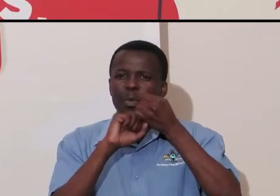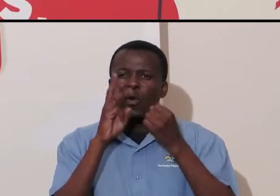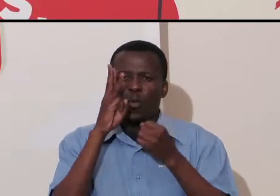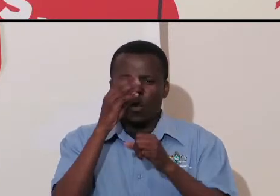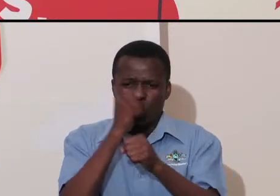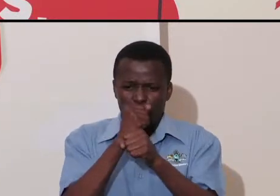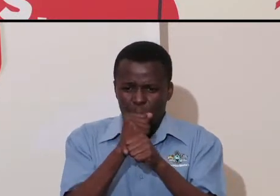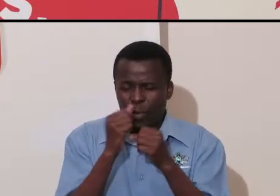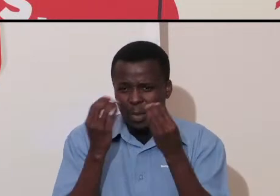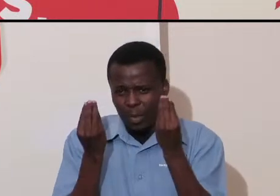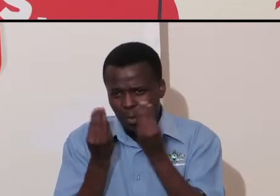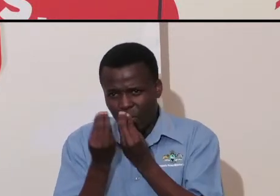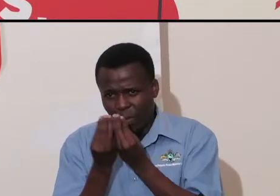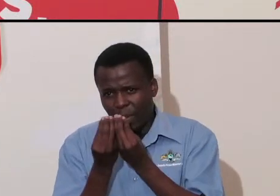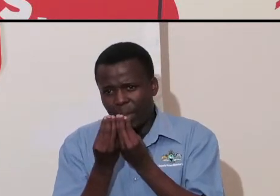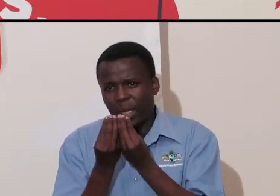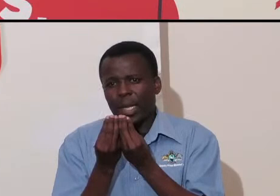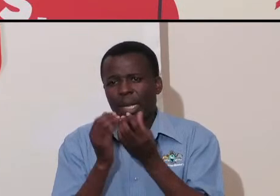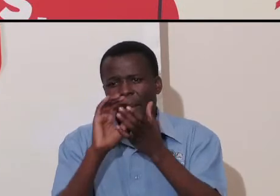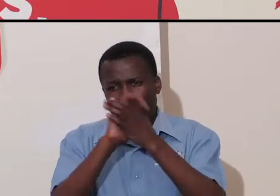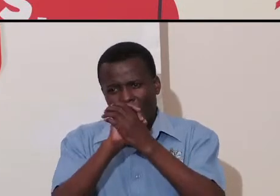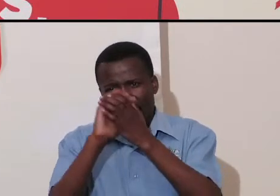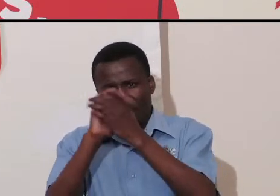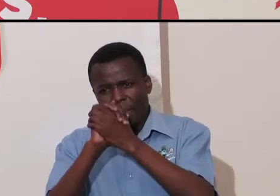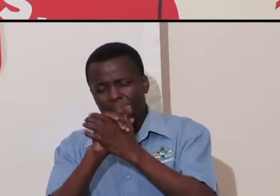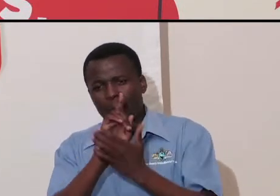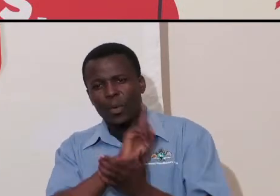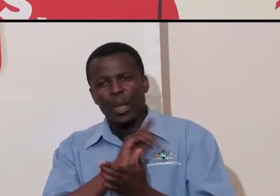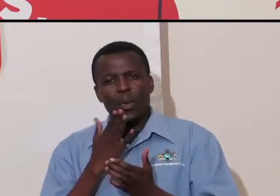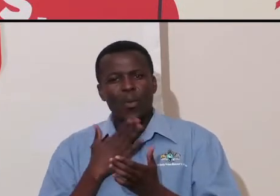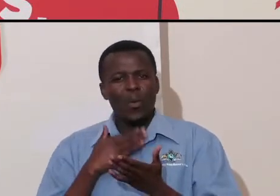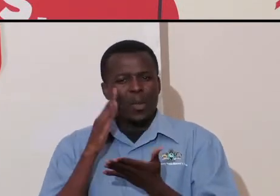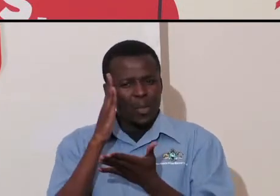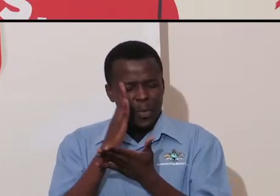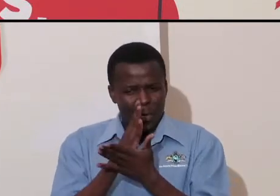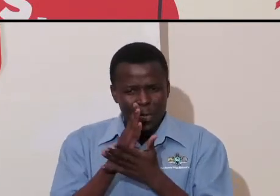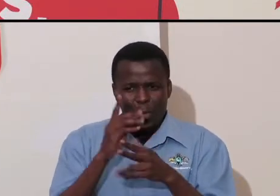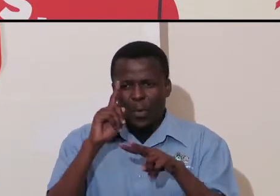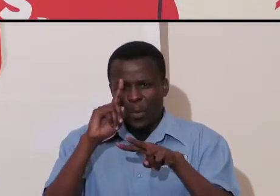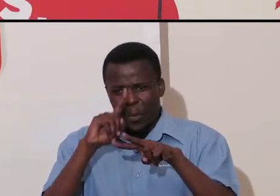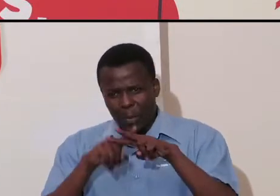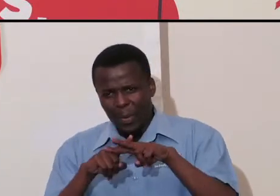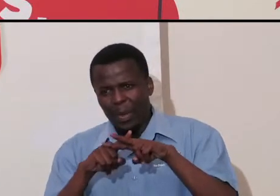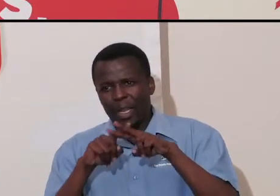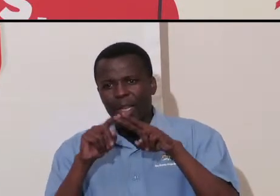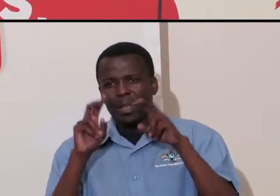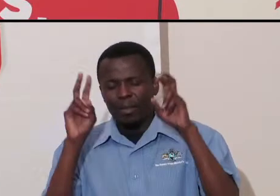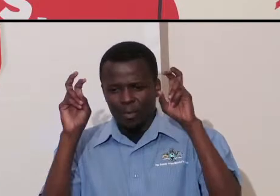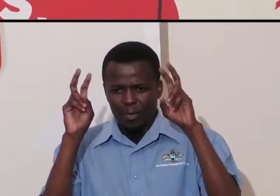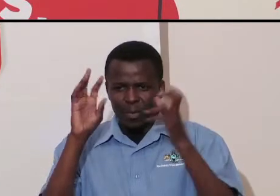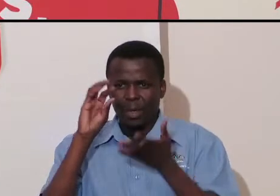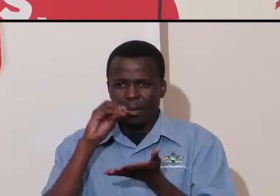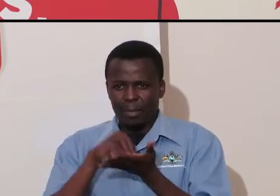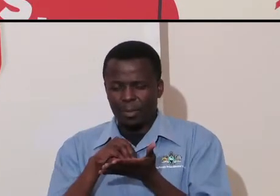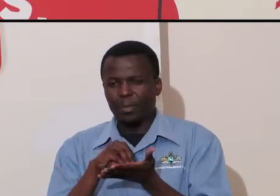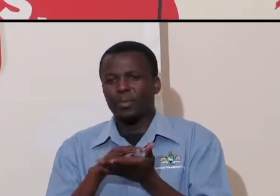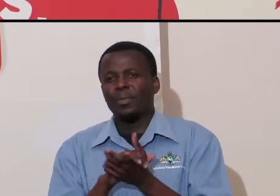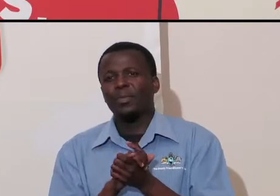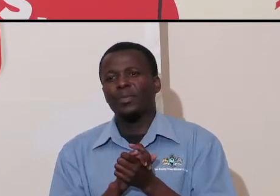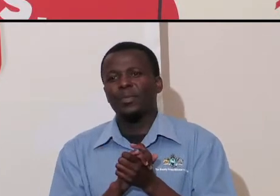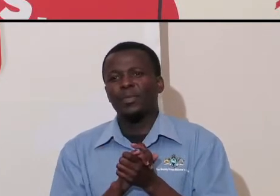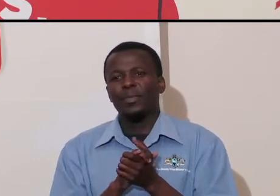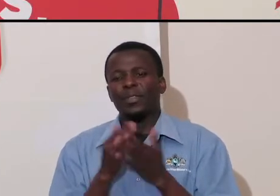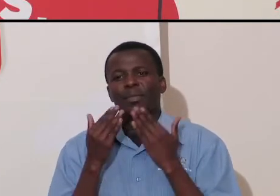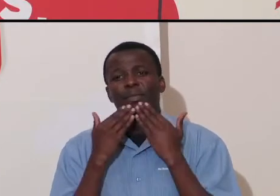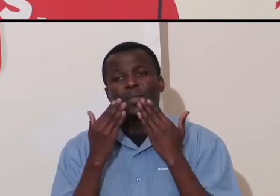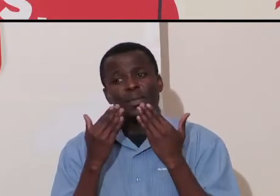with you and with our partners to end AIDS, inequalities, and the impact of pandemics on the people of Eswatini.